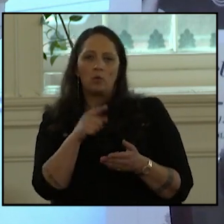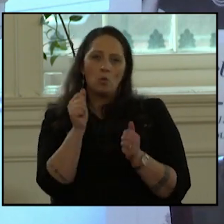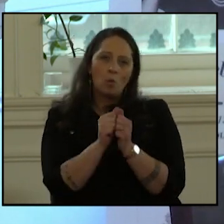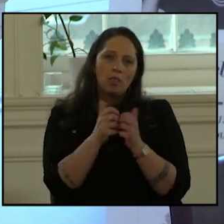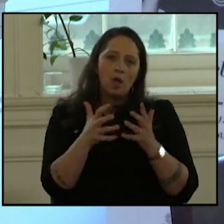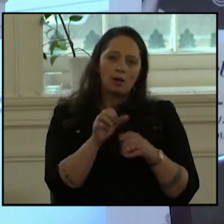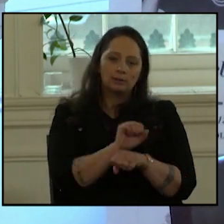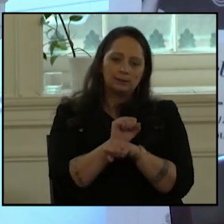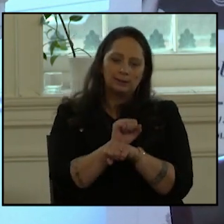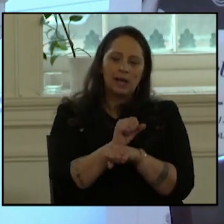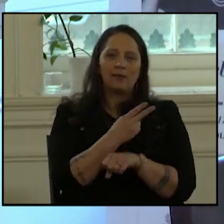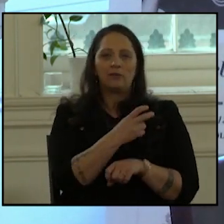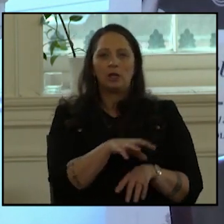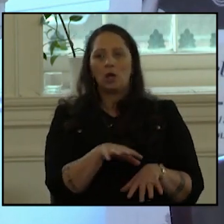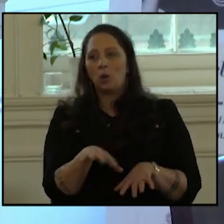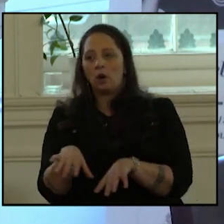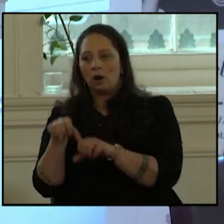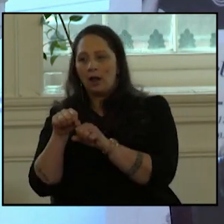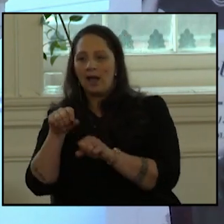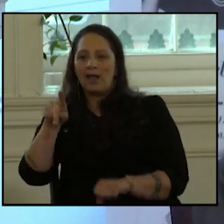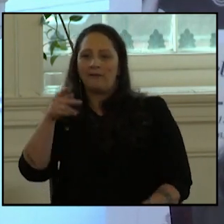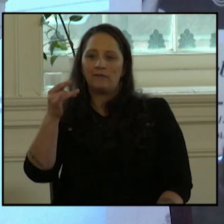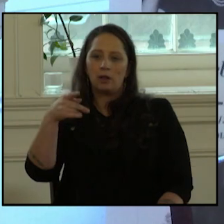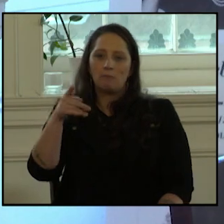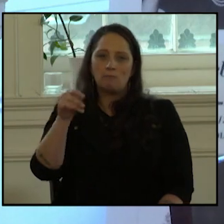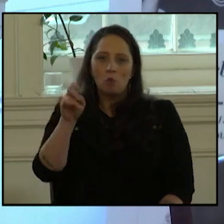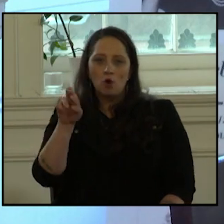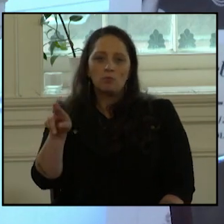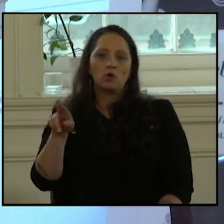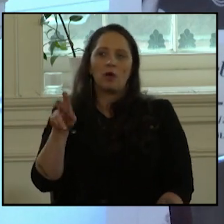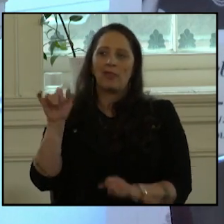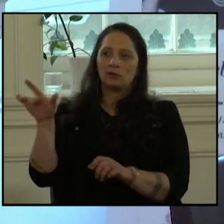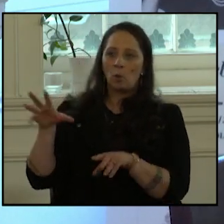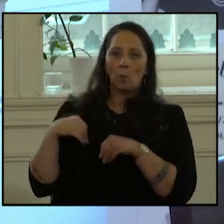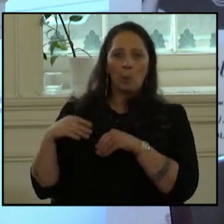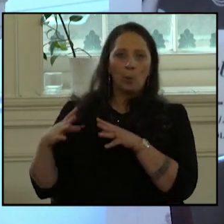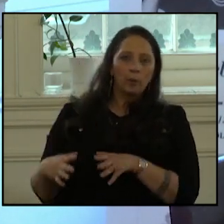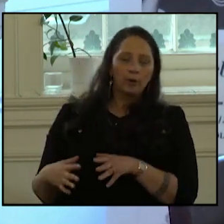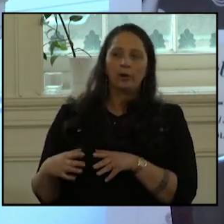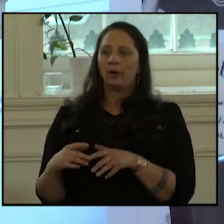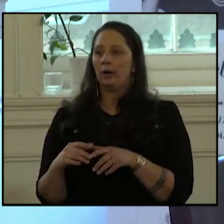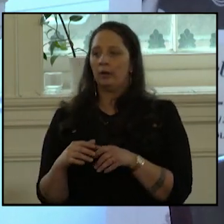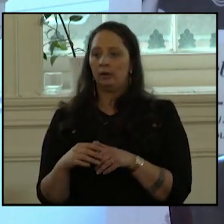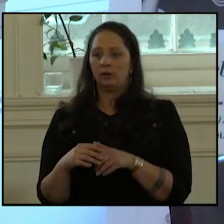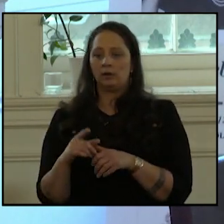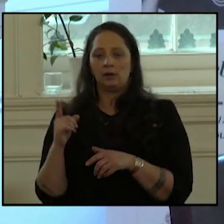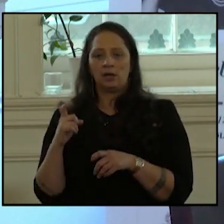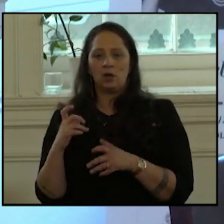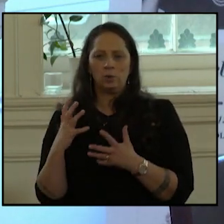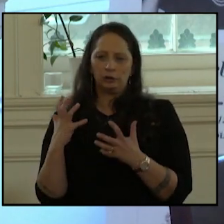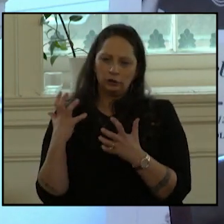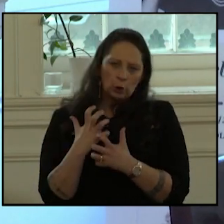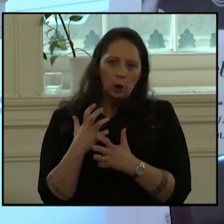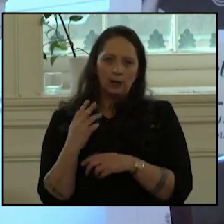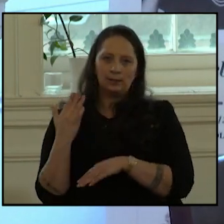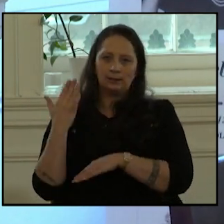was, you know, enslaved by Philip Mortimer, and how he was, you know, he was dark as